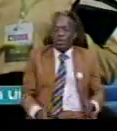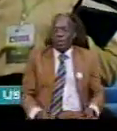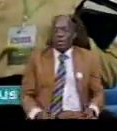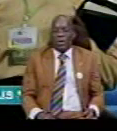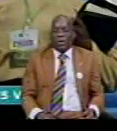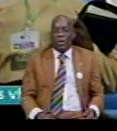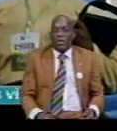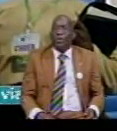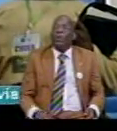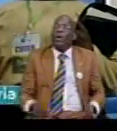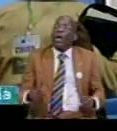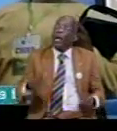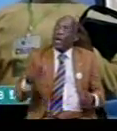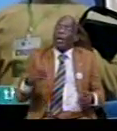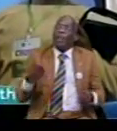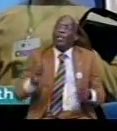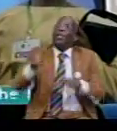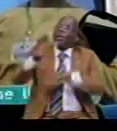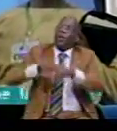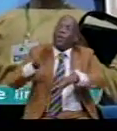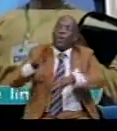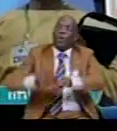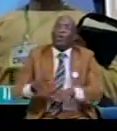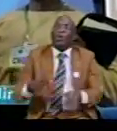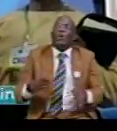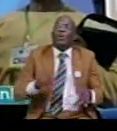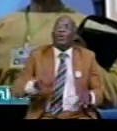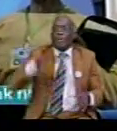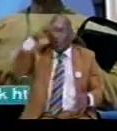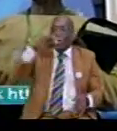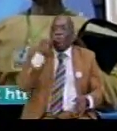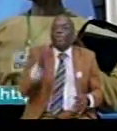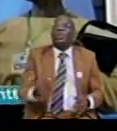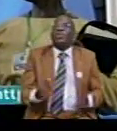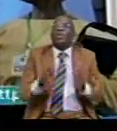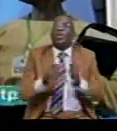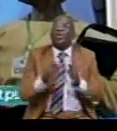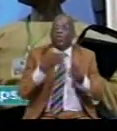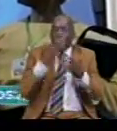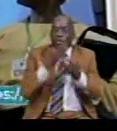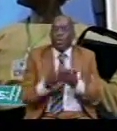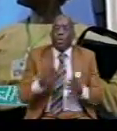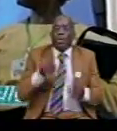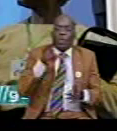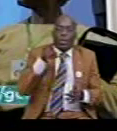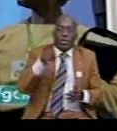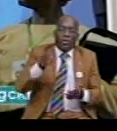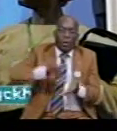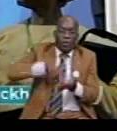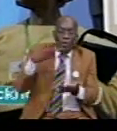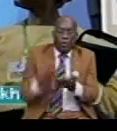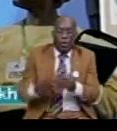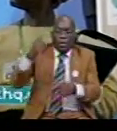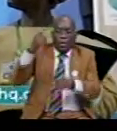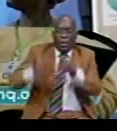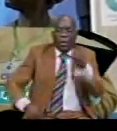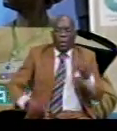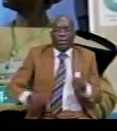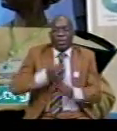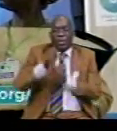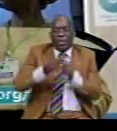mi mo dupe lati last year ni mo ti subu ese ni mo fi subu ni mo